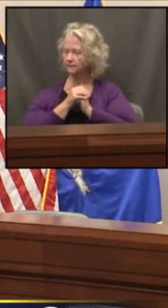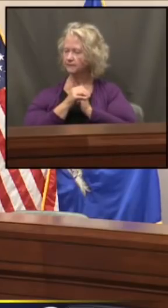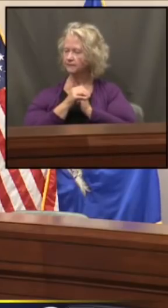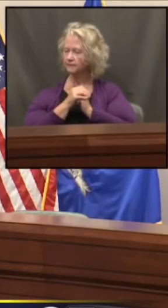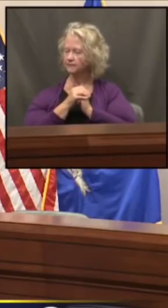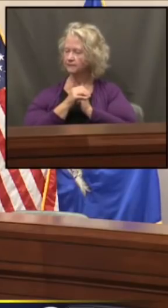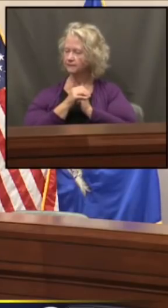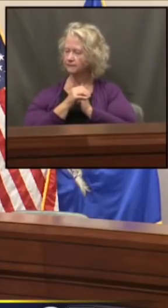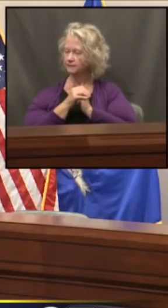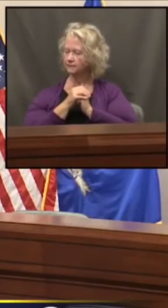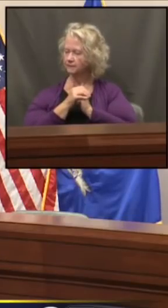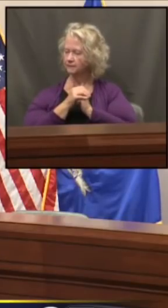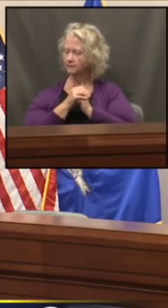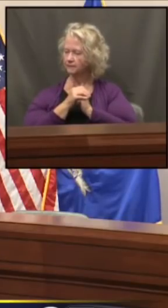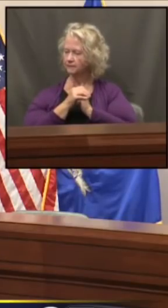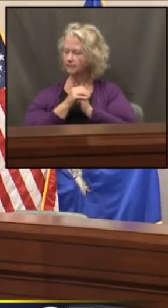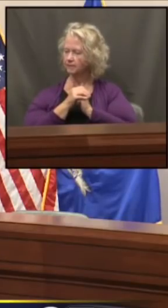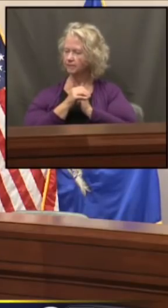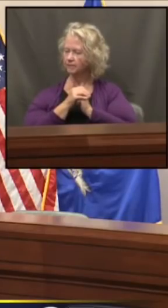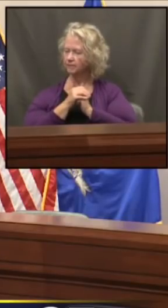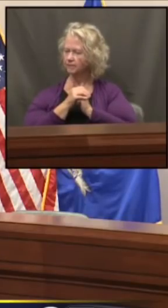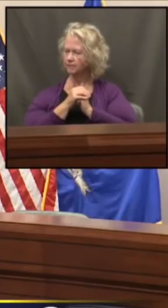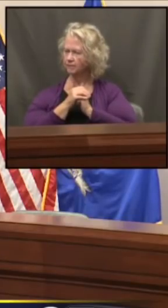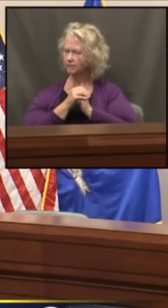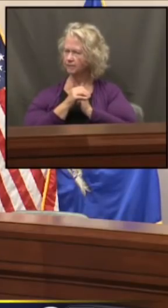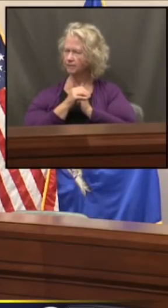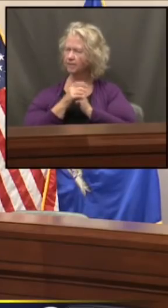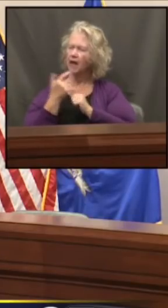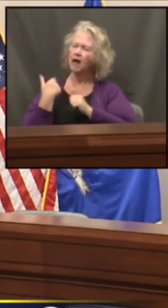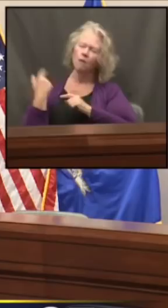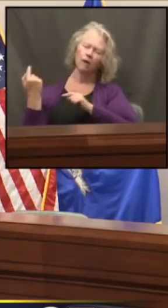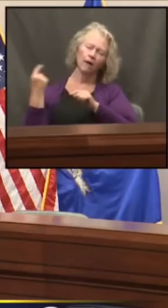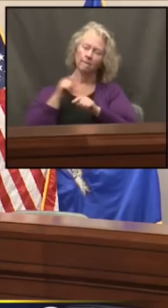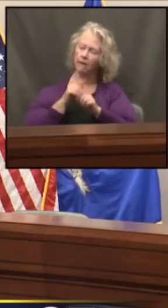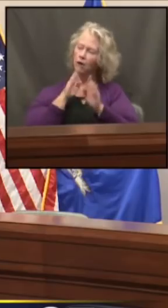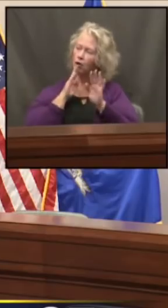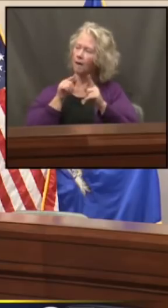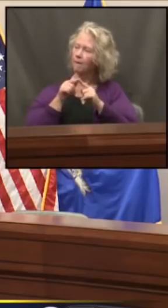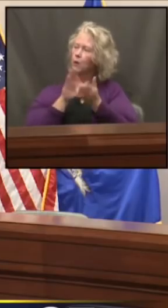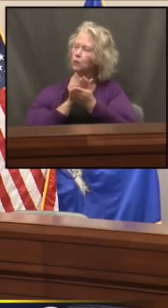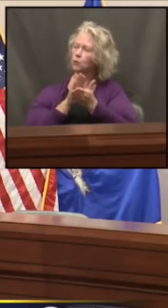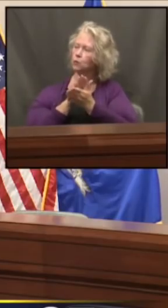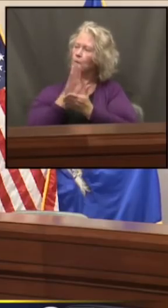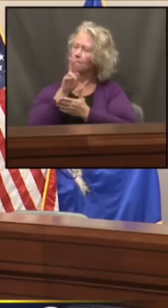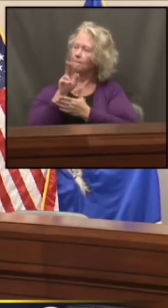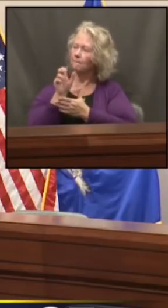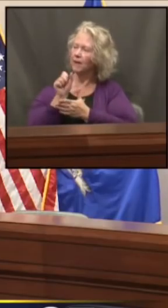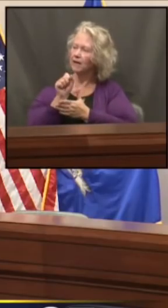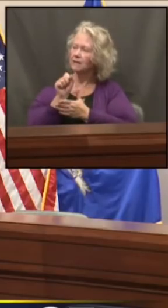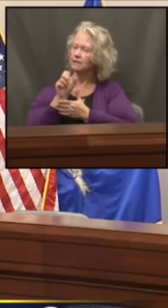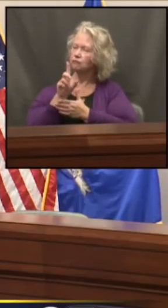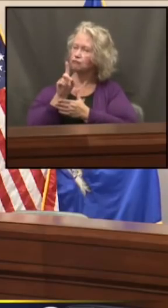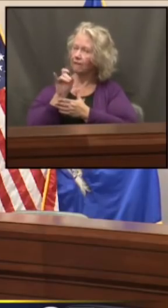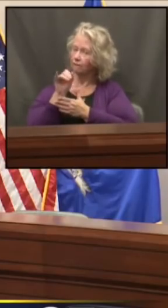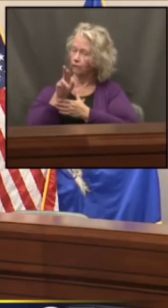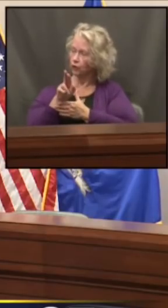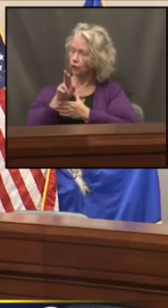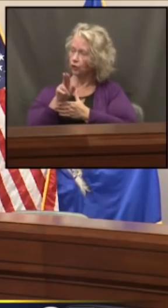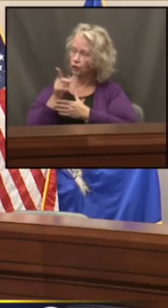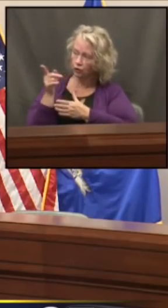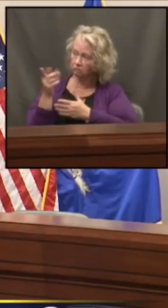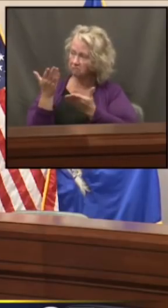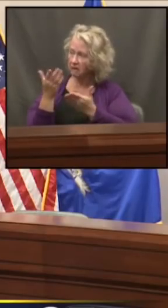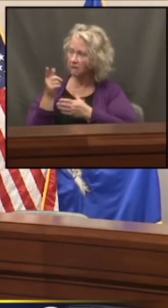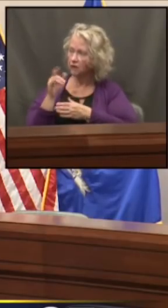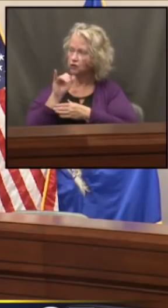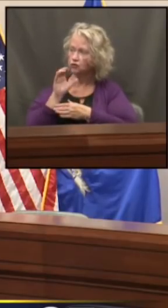Thanks, Max. I wanted to go back to the school bus driver thing for a second. Do we have any idea, I guess, Josh, of